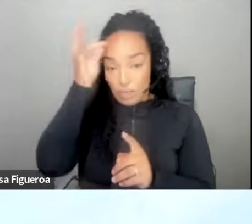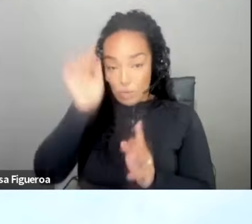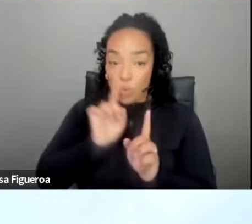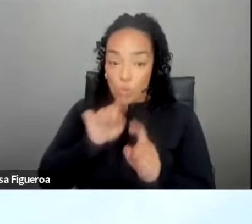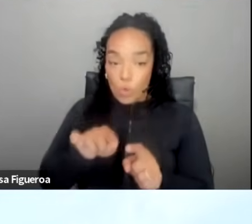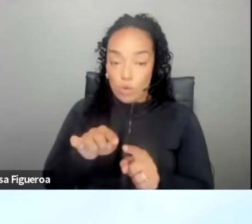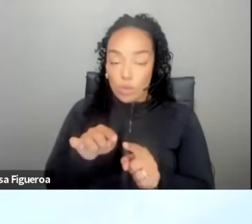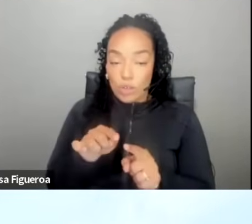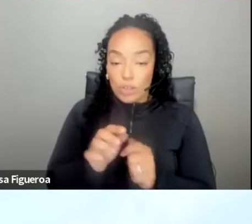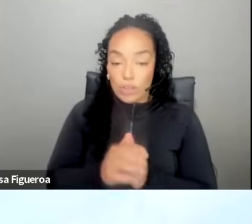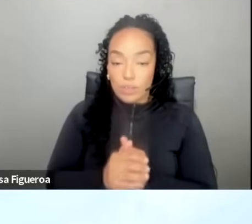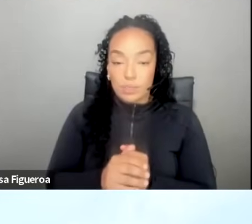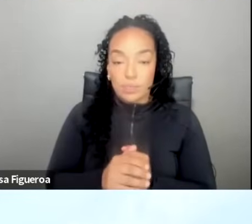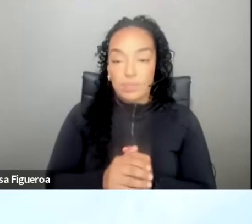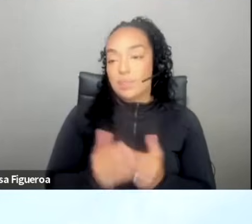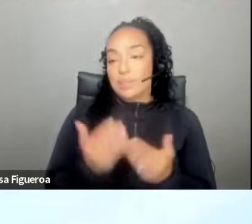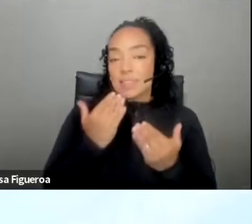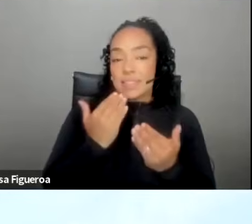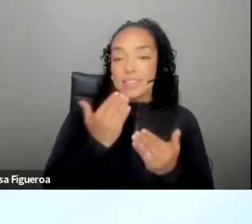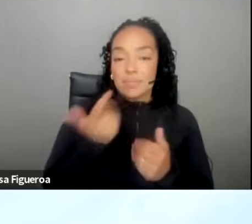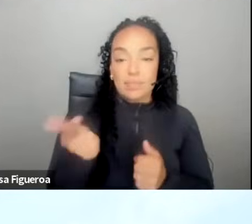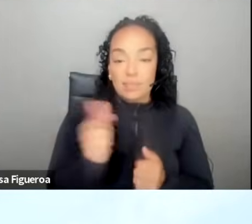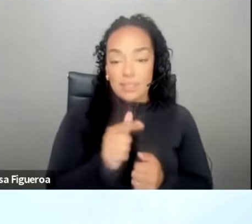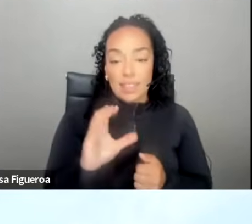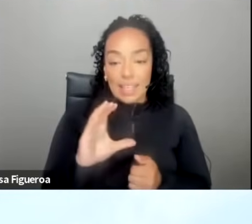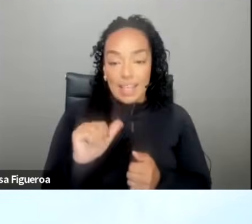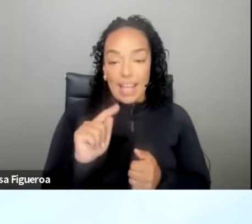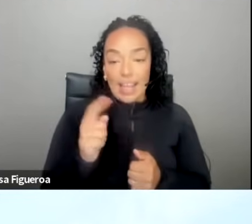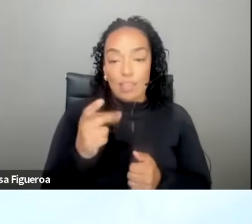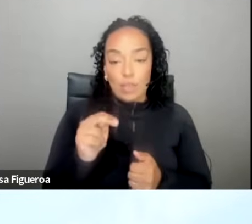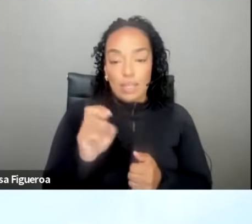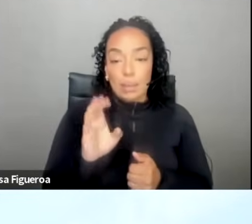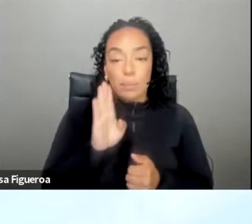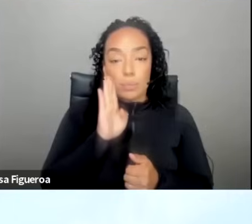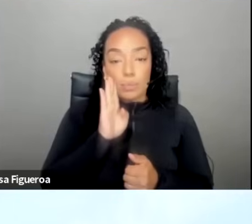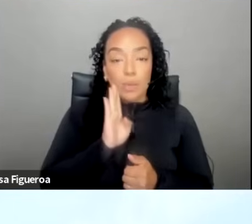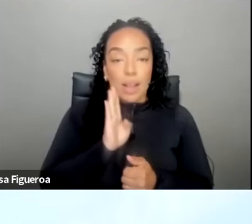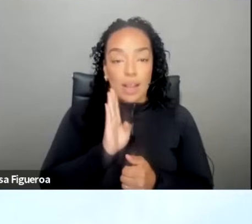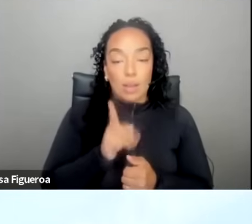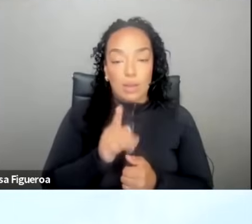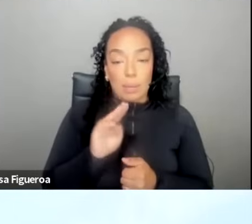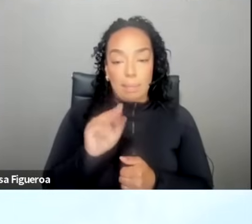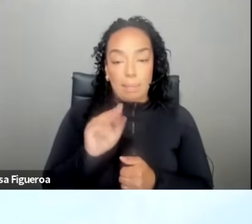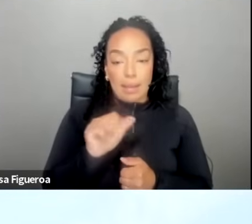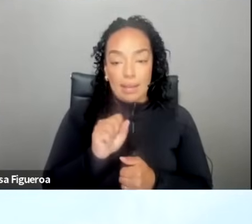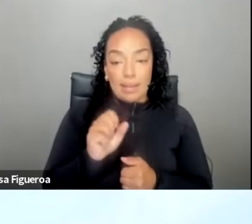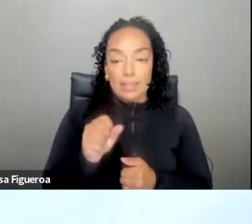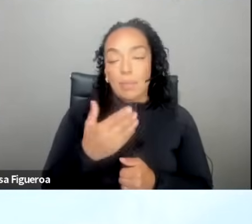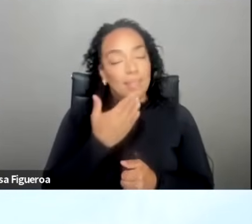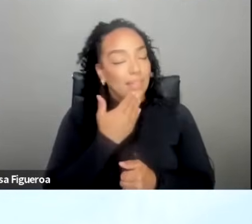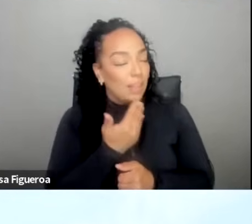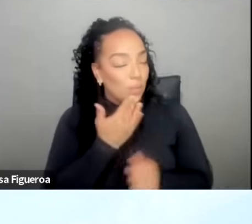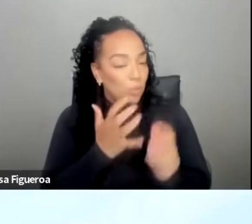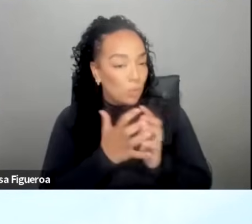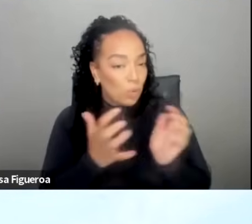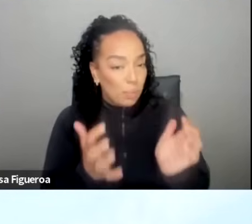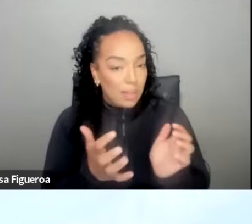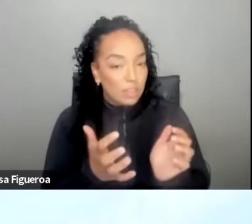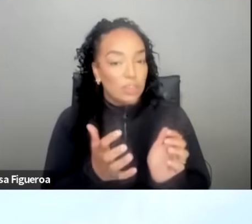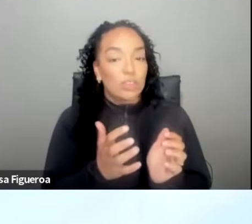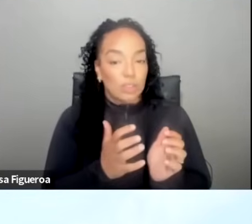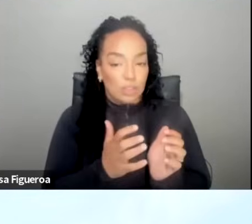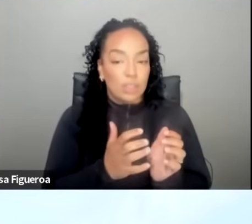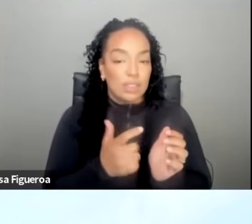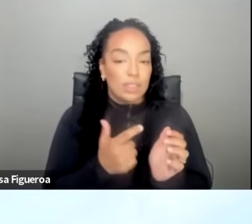Thank you, Dr. Sifford. Turn to Dr. Catherine Brown, Massachusetts. Thank you so much, Dr. Kanter and Dr. Sifford, just echoing